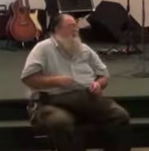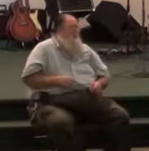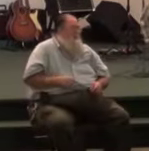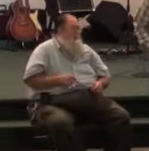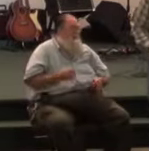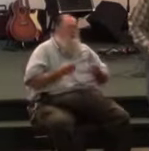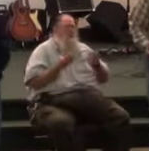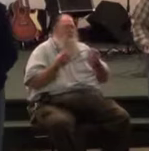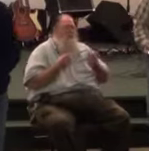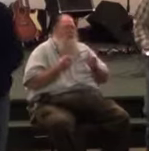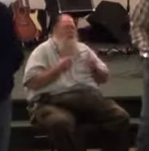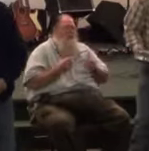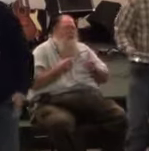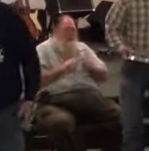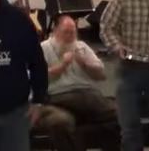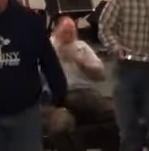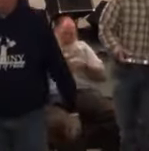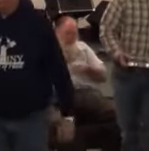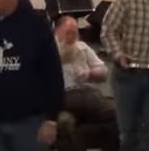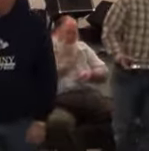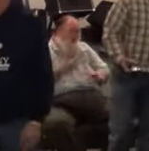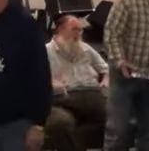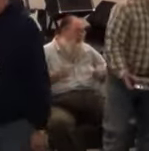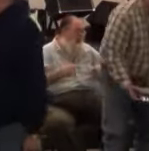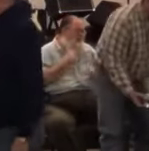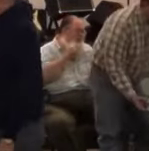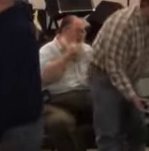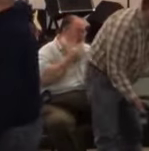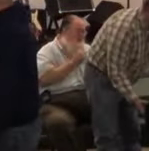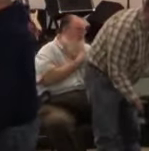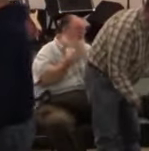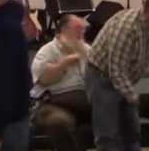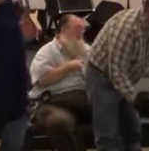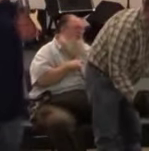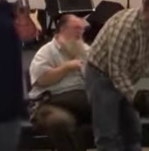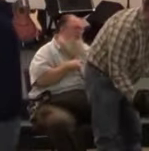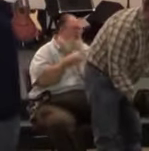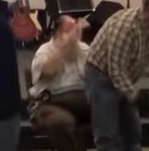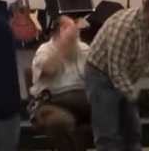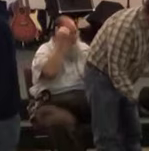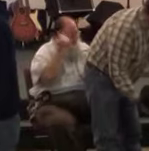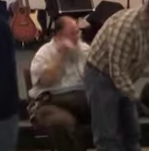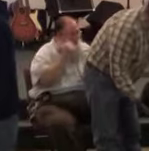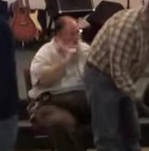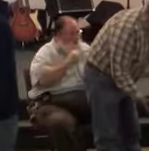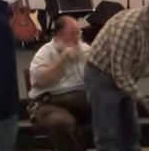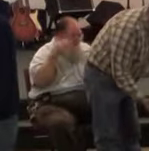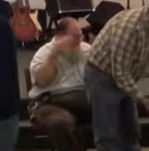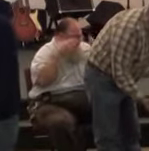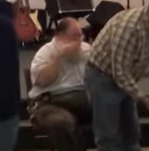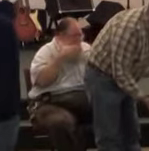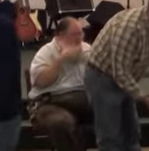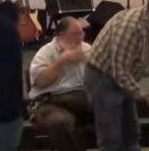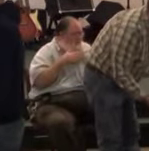many distractions in our lives every day that cause us to forget and not to focus, to